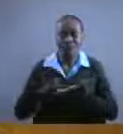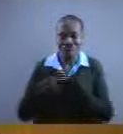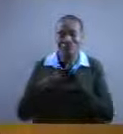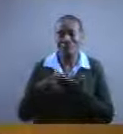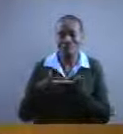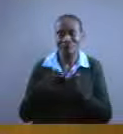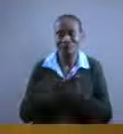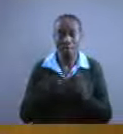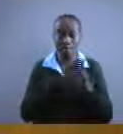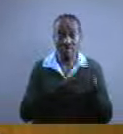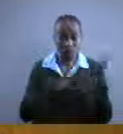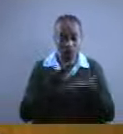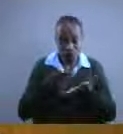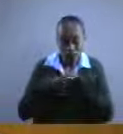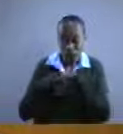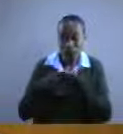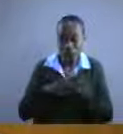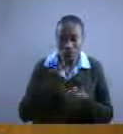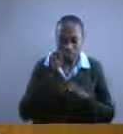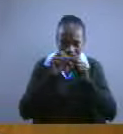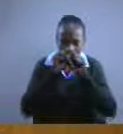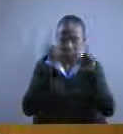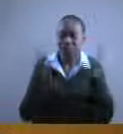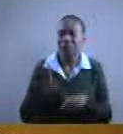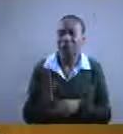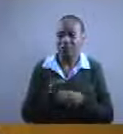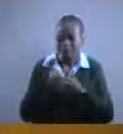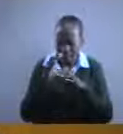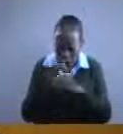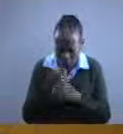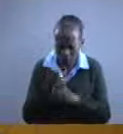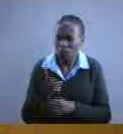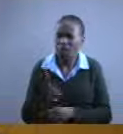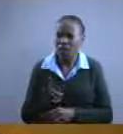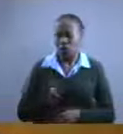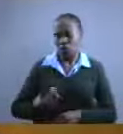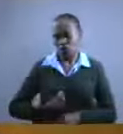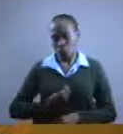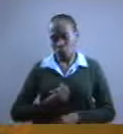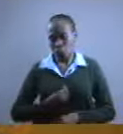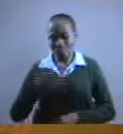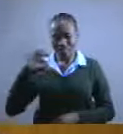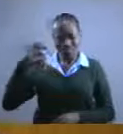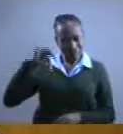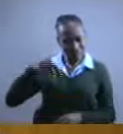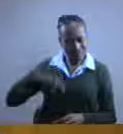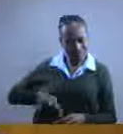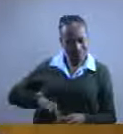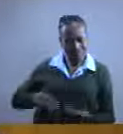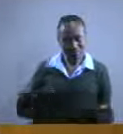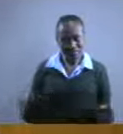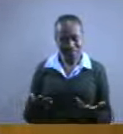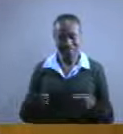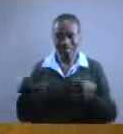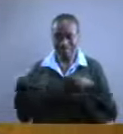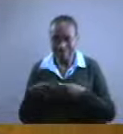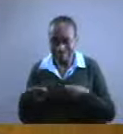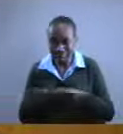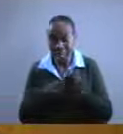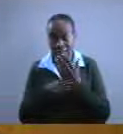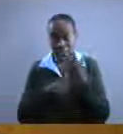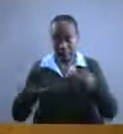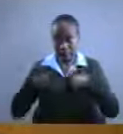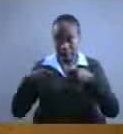of this particular bill, is that the focus is around youth wage or youth tax